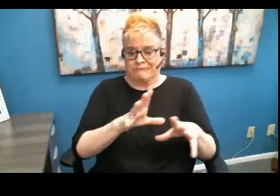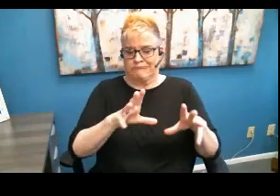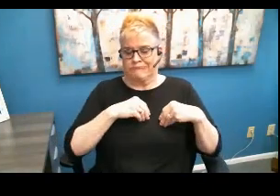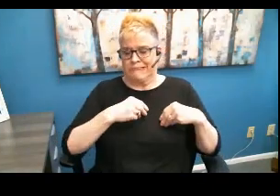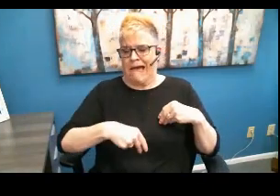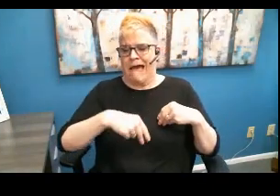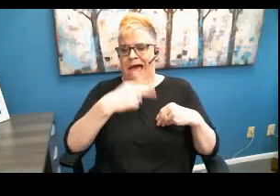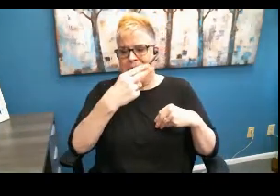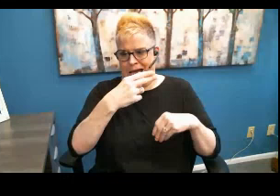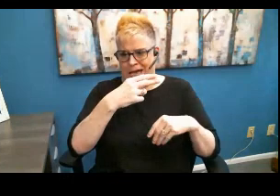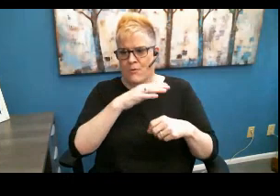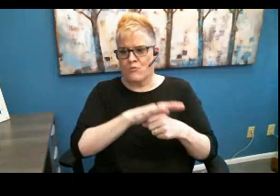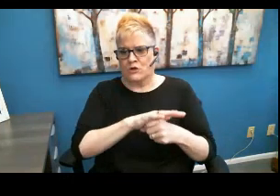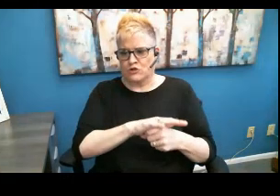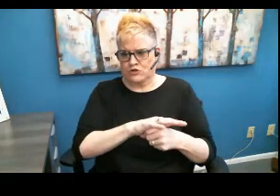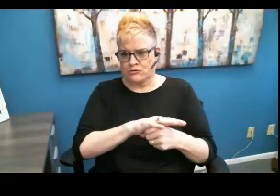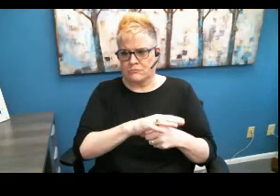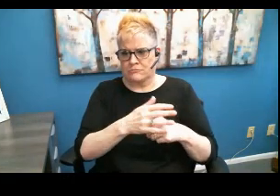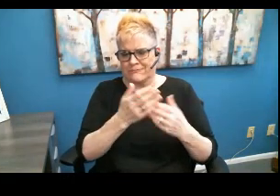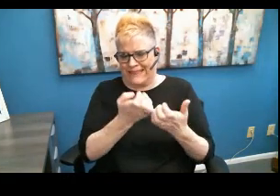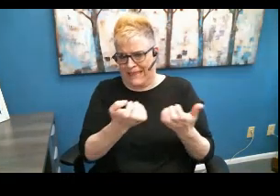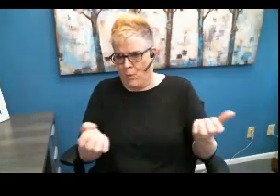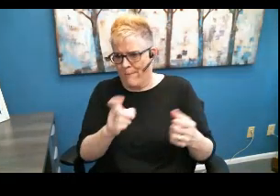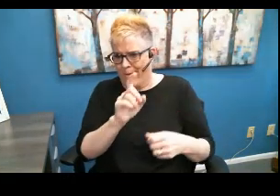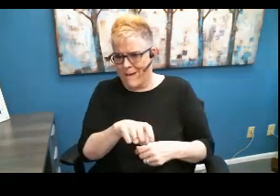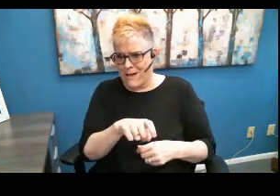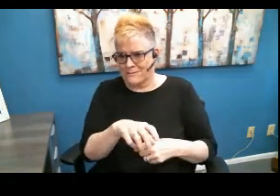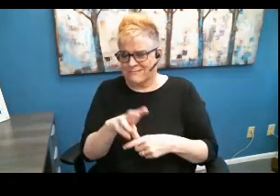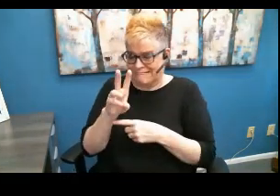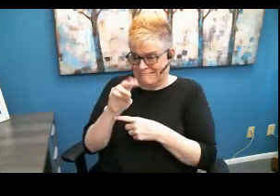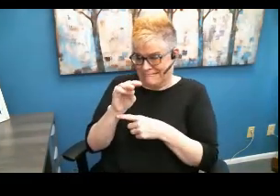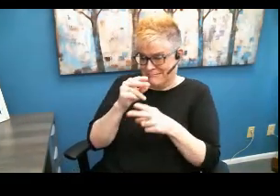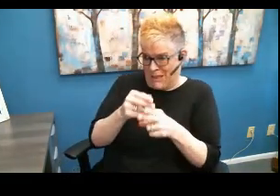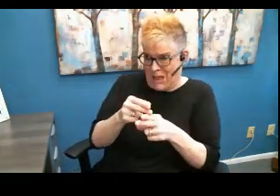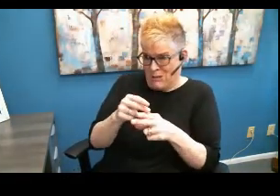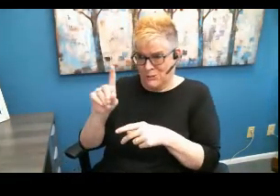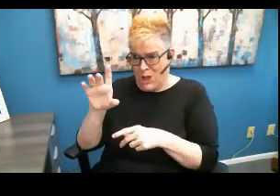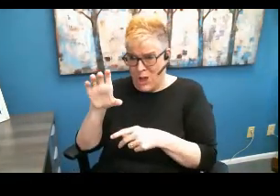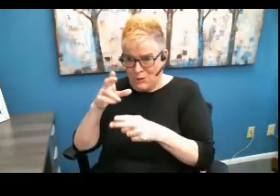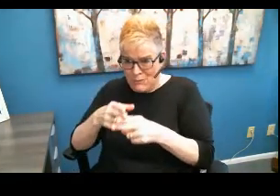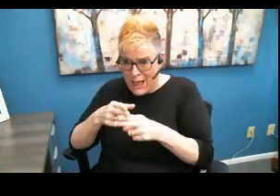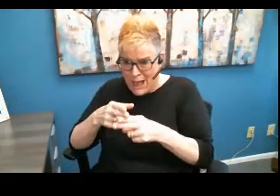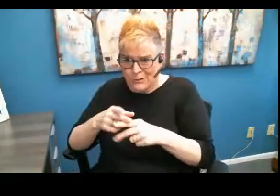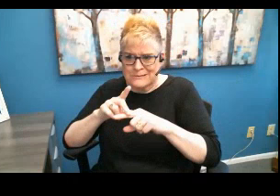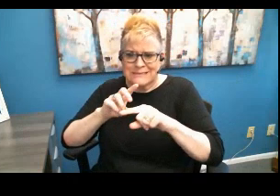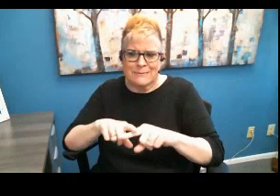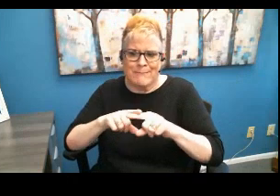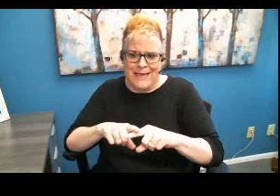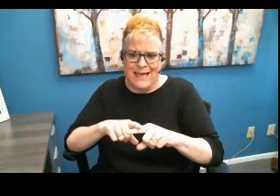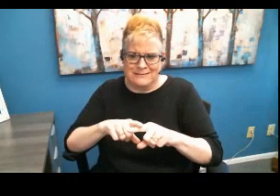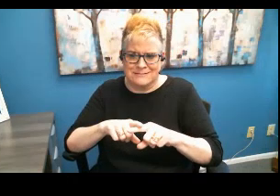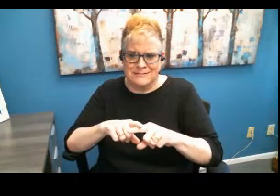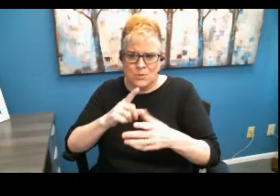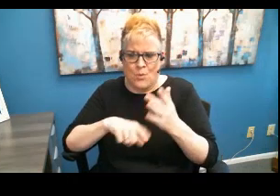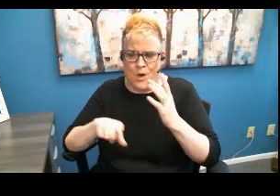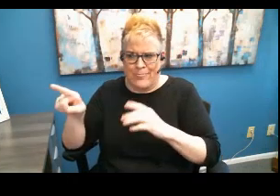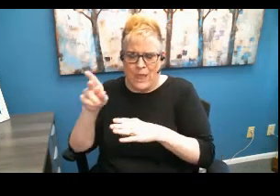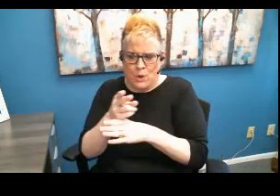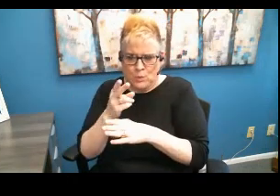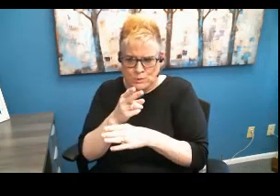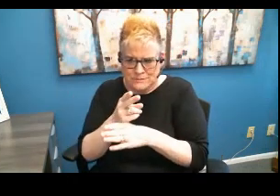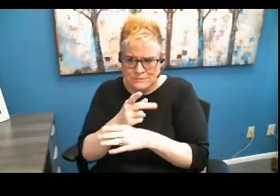their equipment. Maybe 60 pounds, maybe 100 pounds, depending on the application. Certainly large